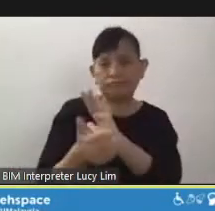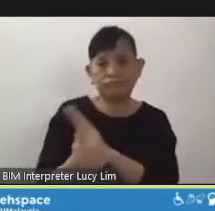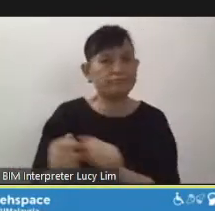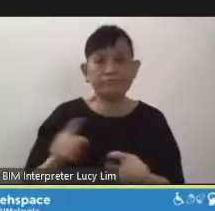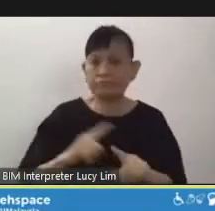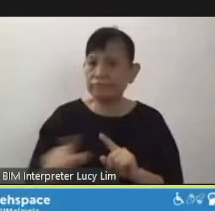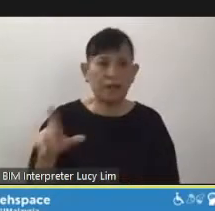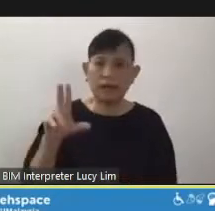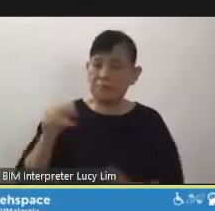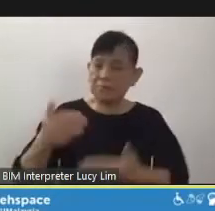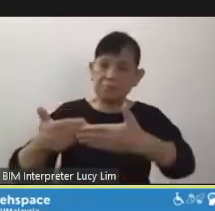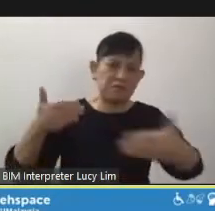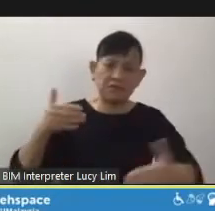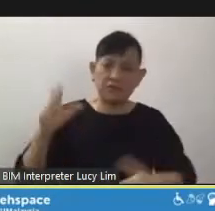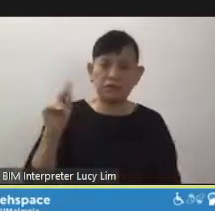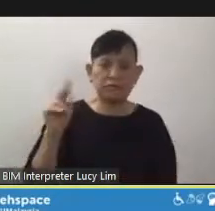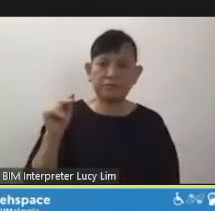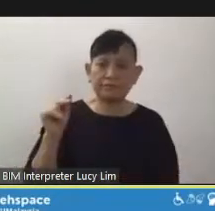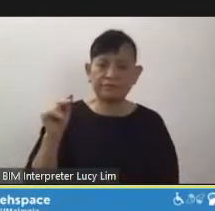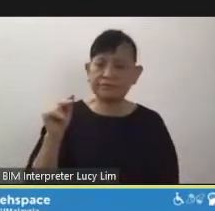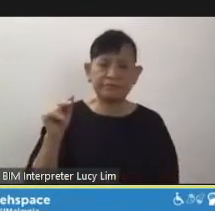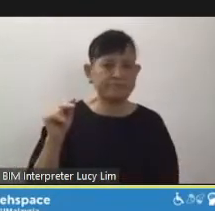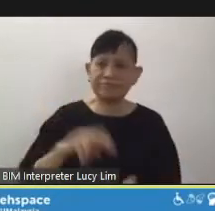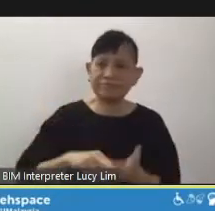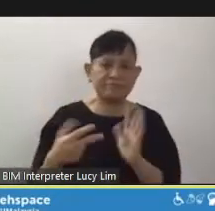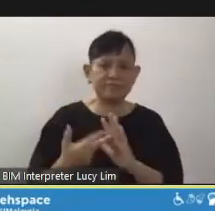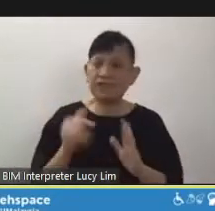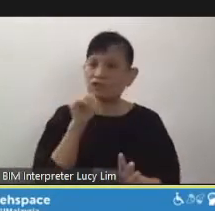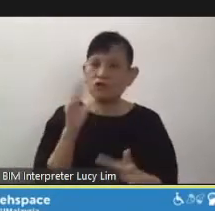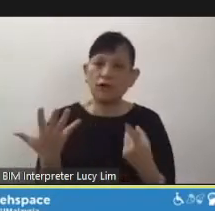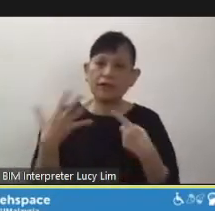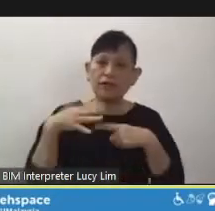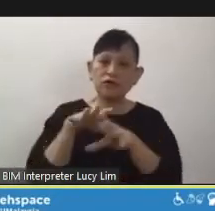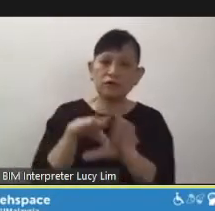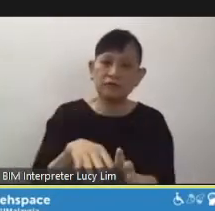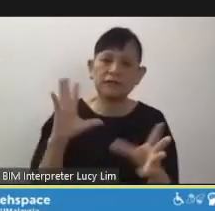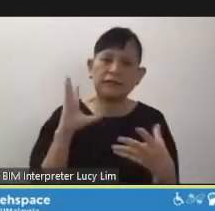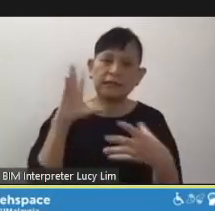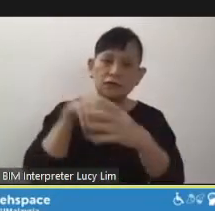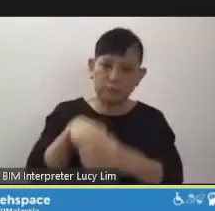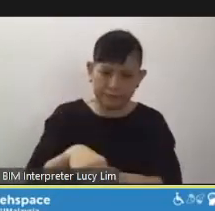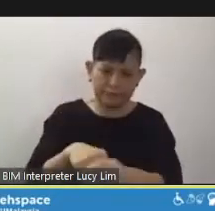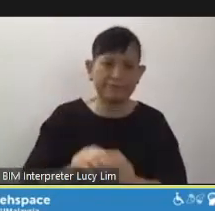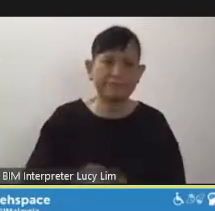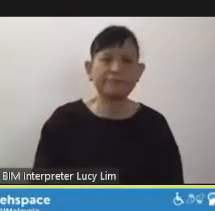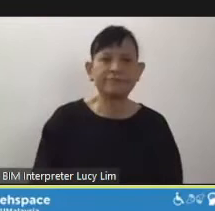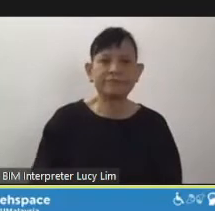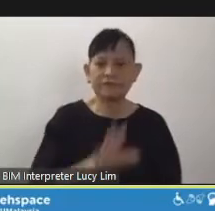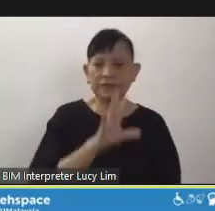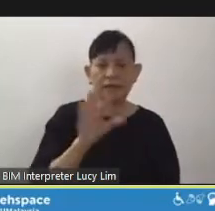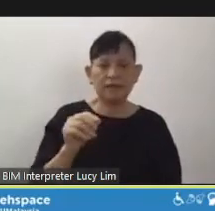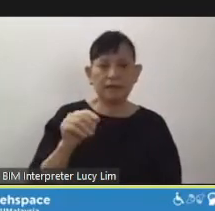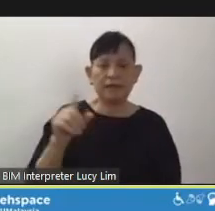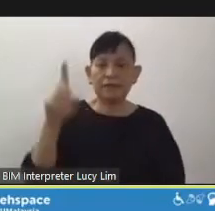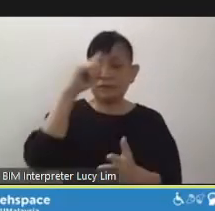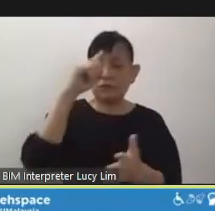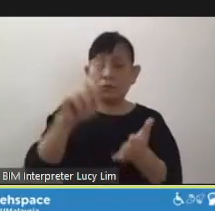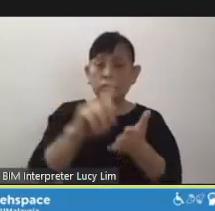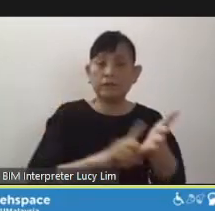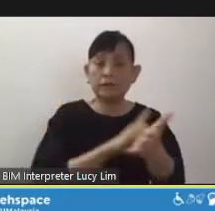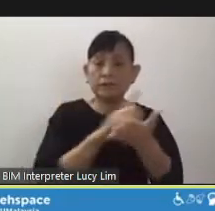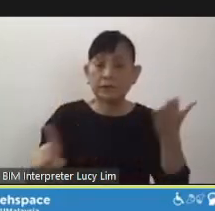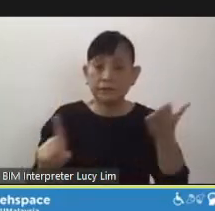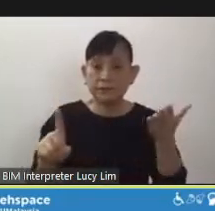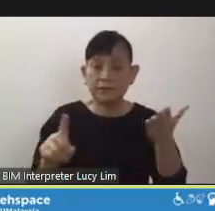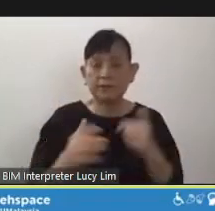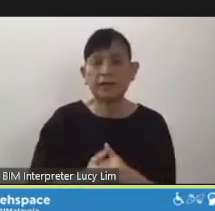very exclusive, not inclusive. Okay. In terms of the discrimination, this